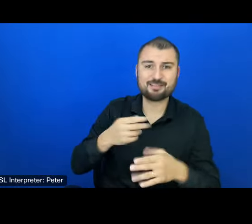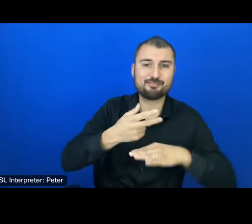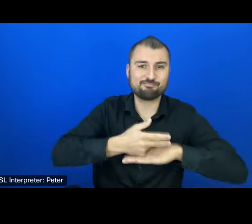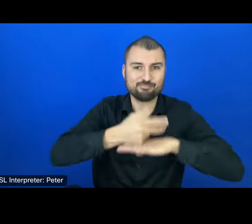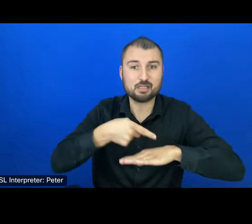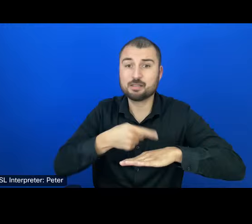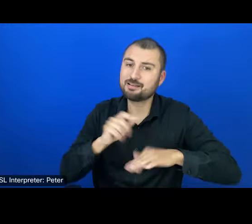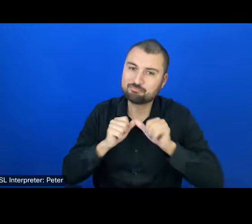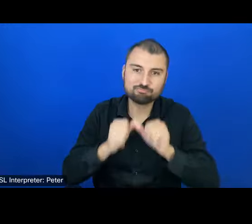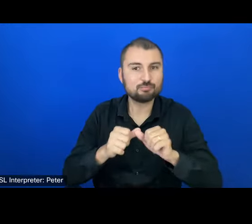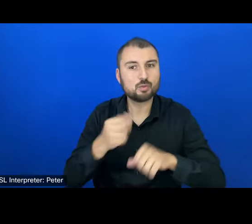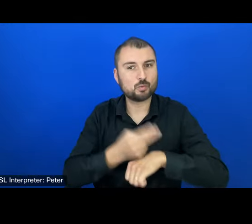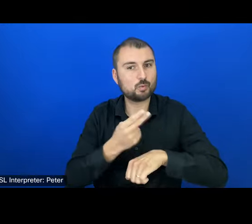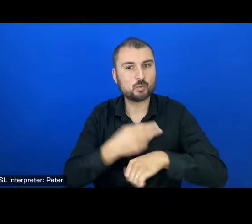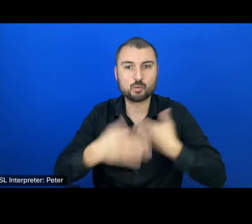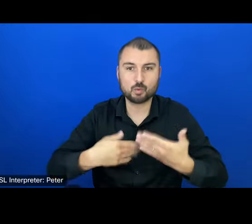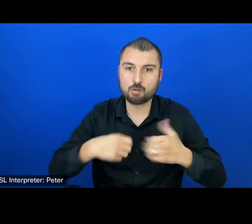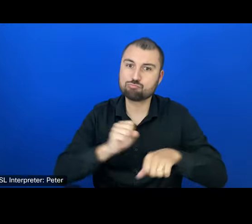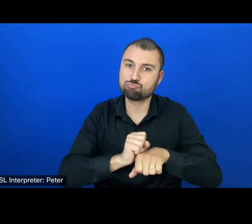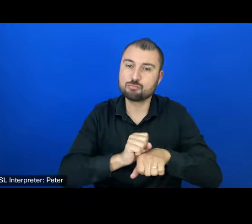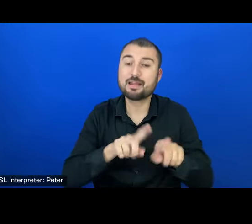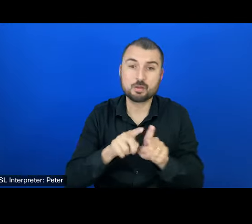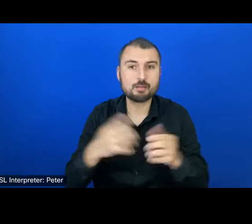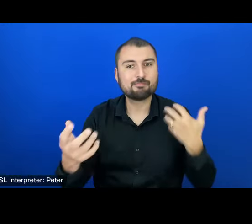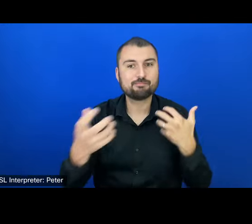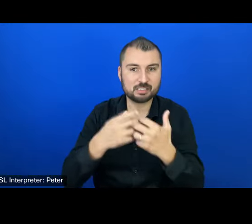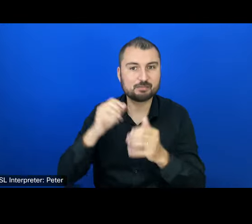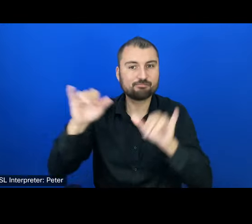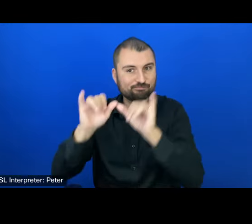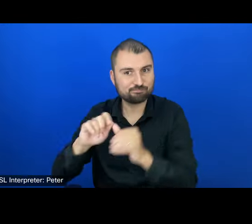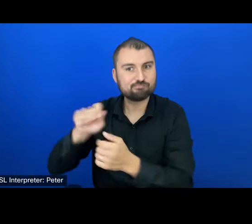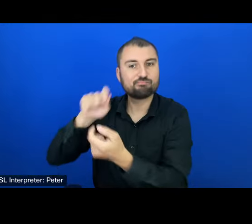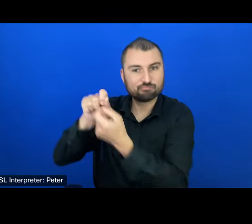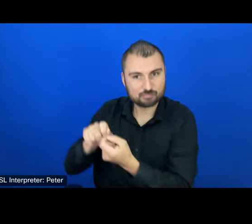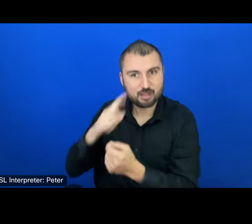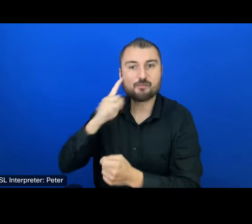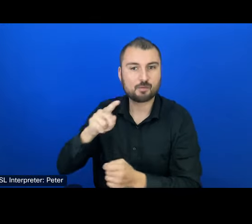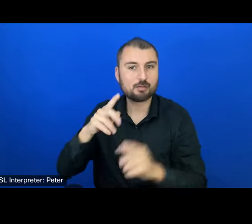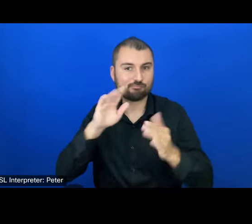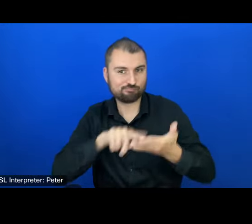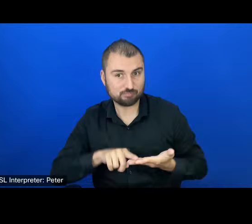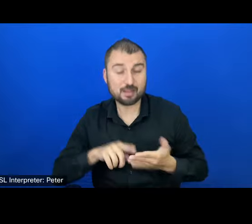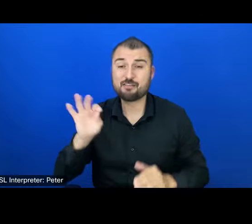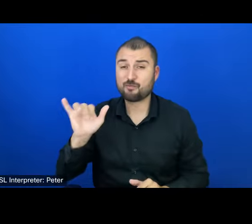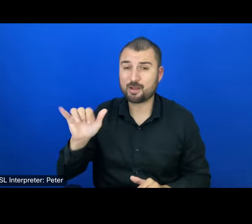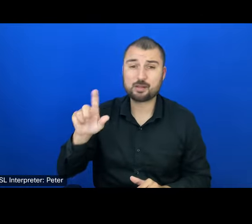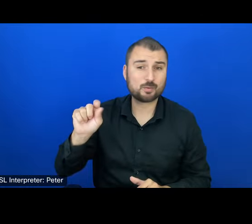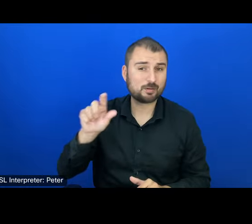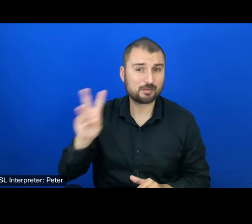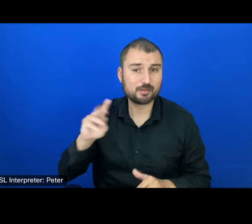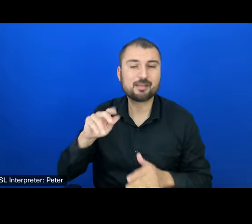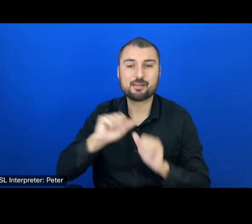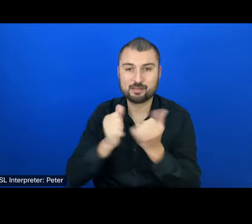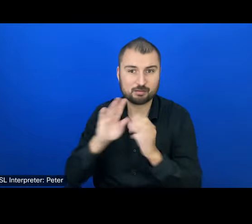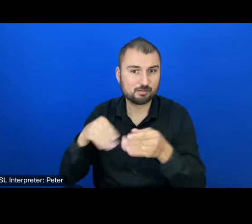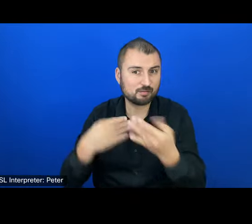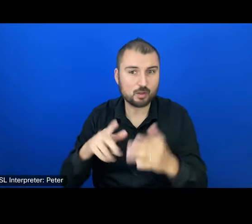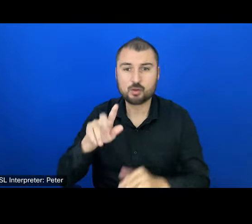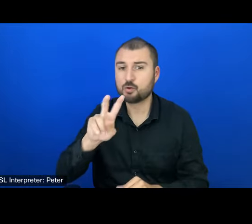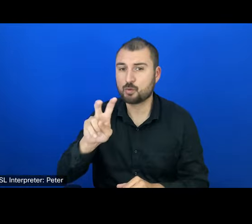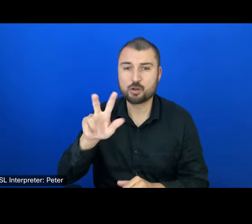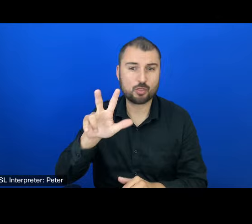remain operational and meet certain metrics for inspection. For FY 2026, the agency allocates